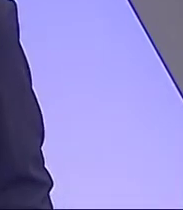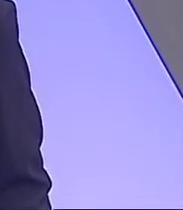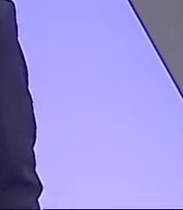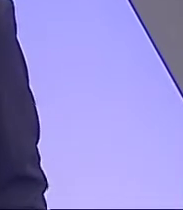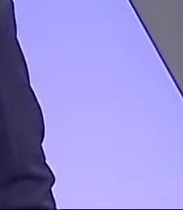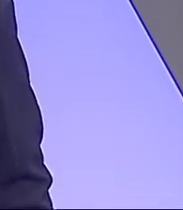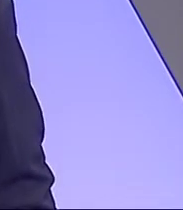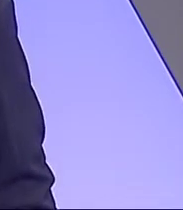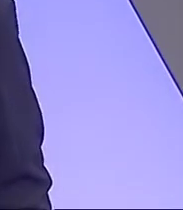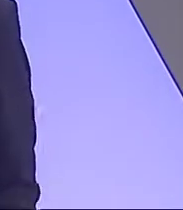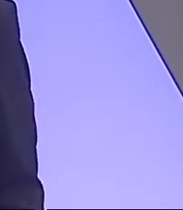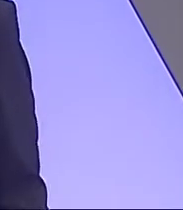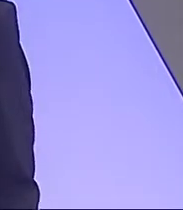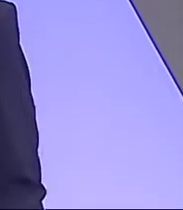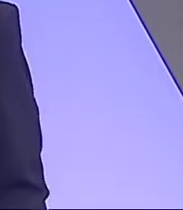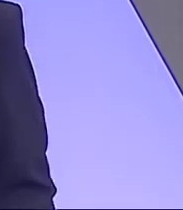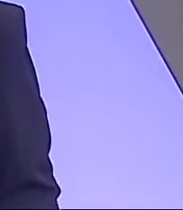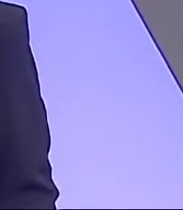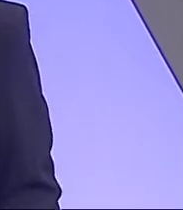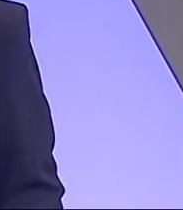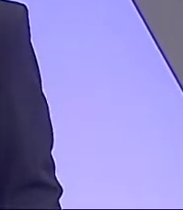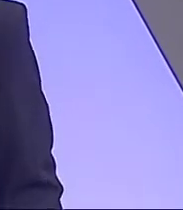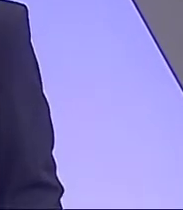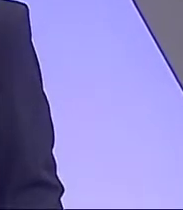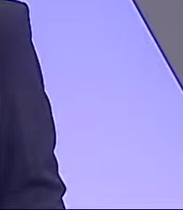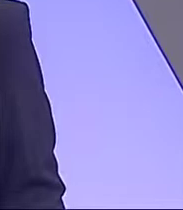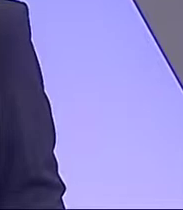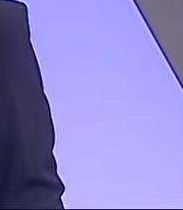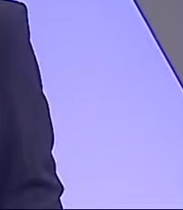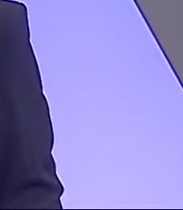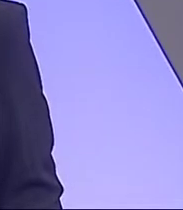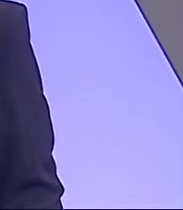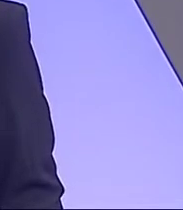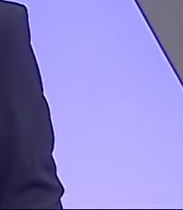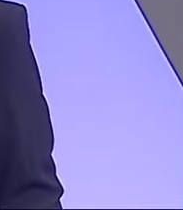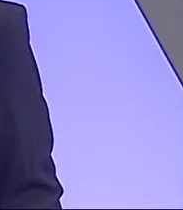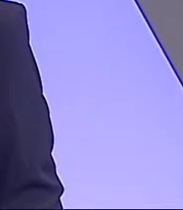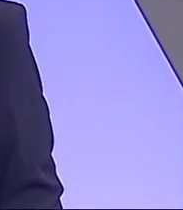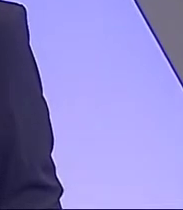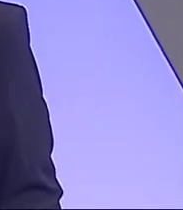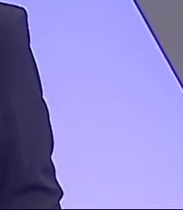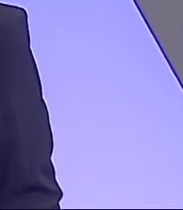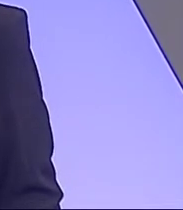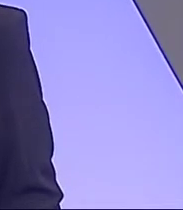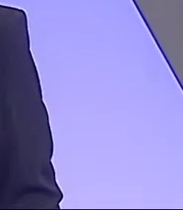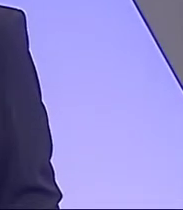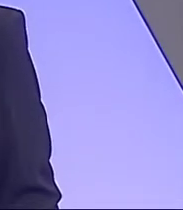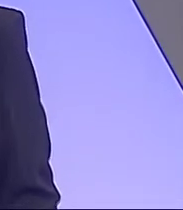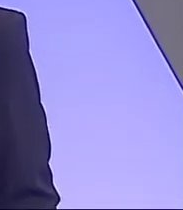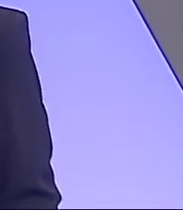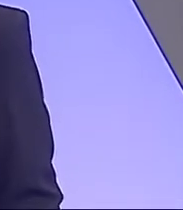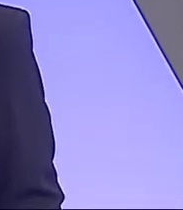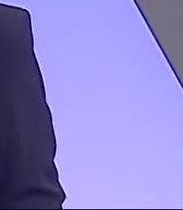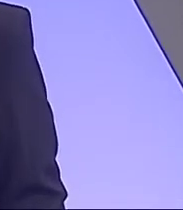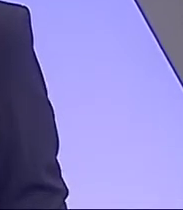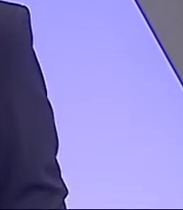Welcome back to Live on 3, and I think it'll be agreed that it has been a very difficult week. South Africans have throughout the week expressed their emotions on a number